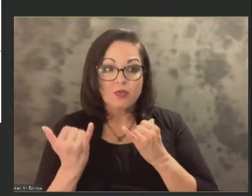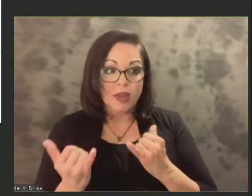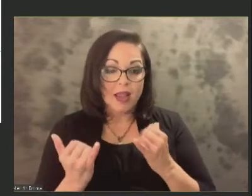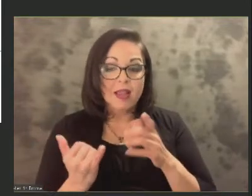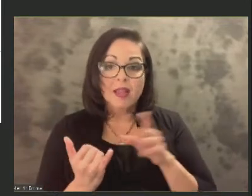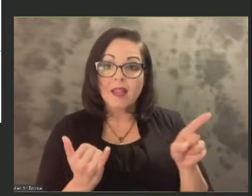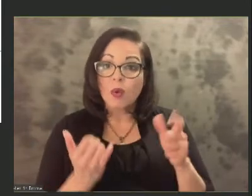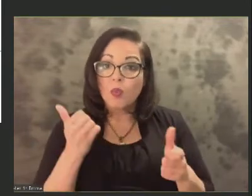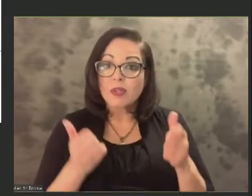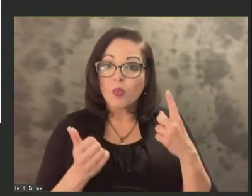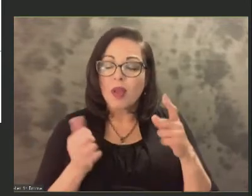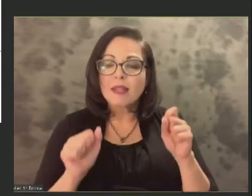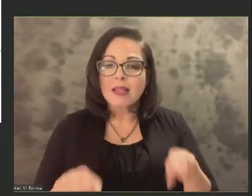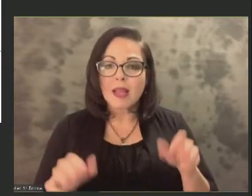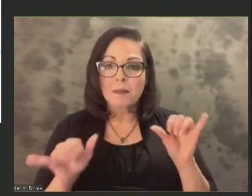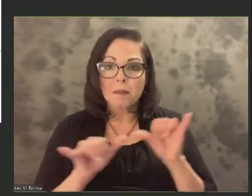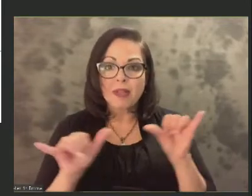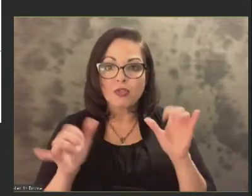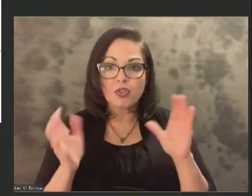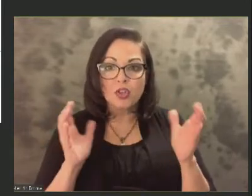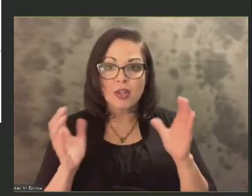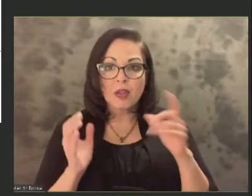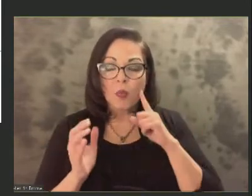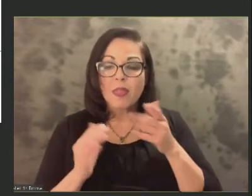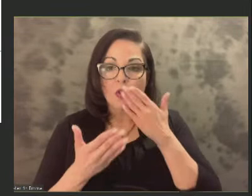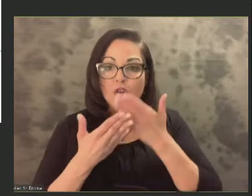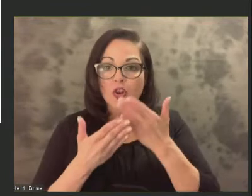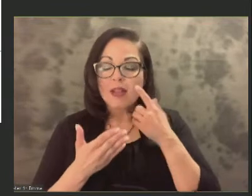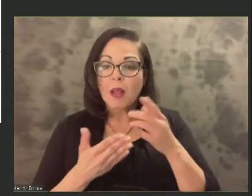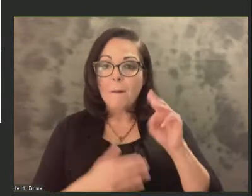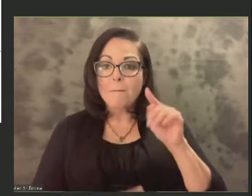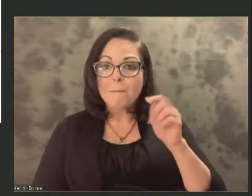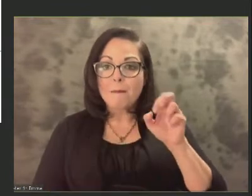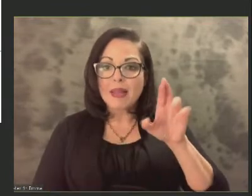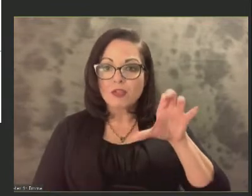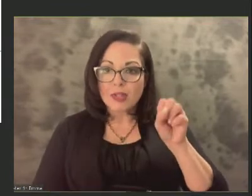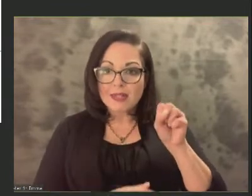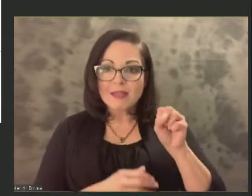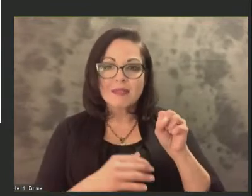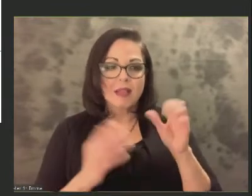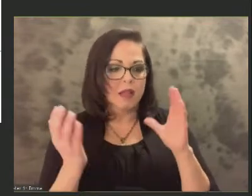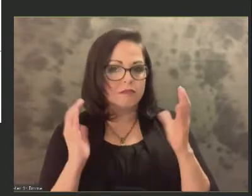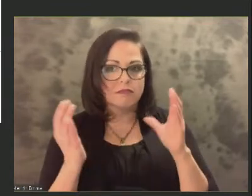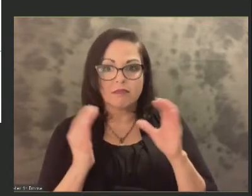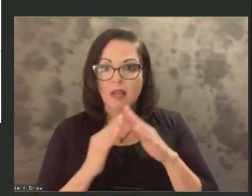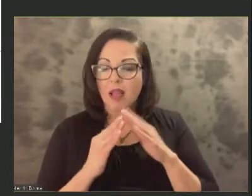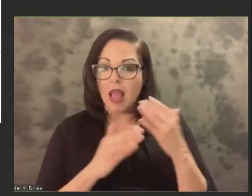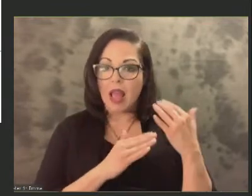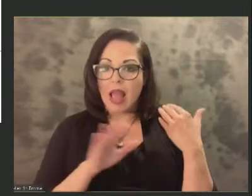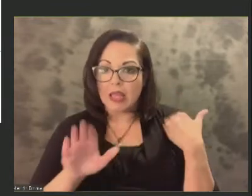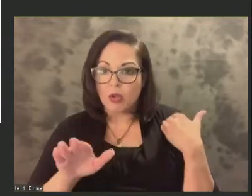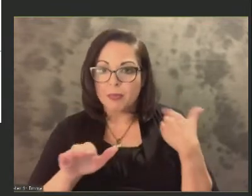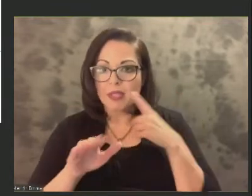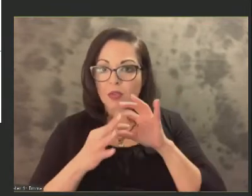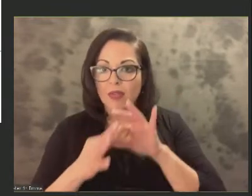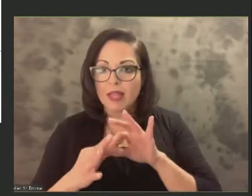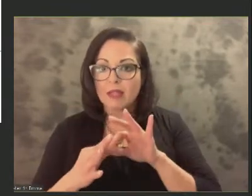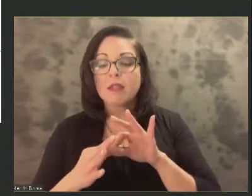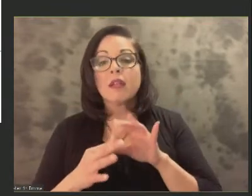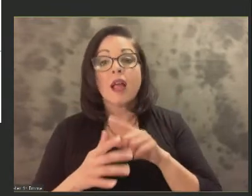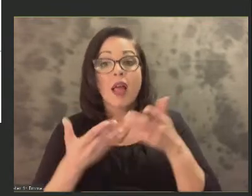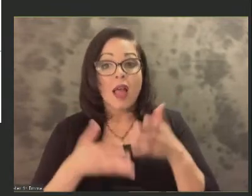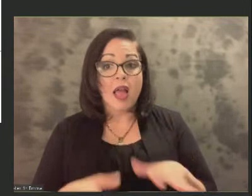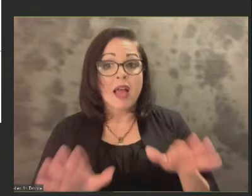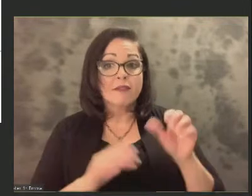with great accountability metrics. After doing this extensive work in